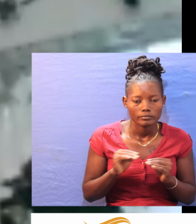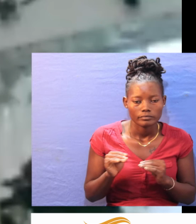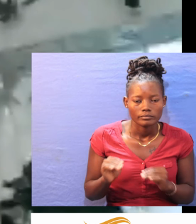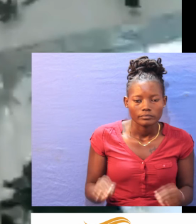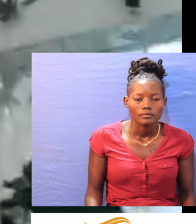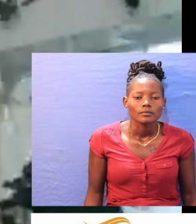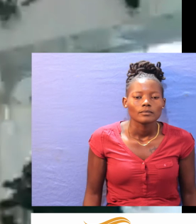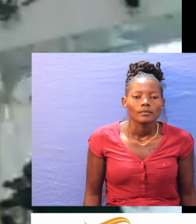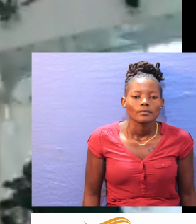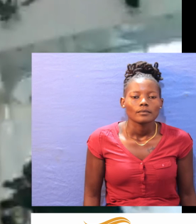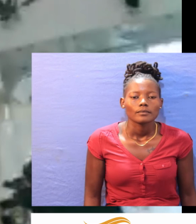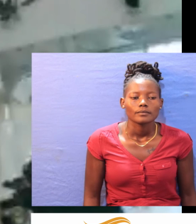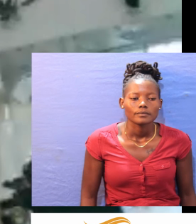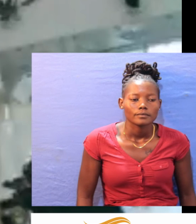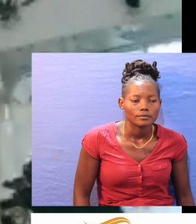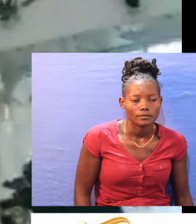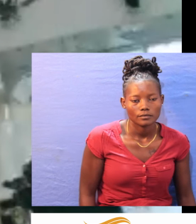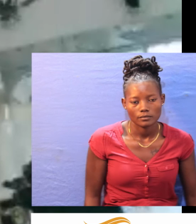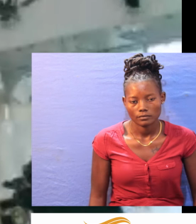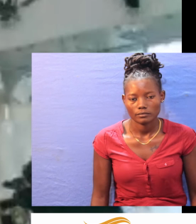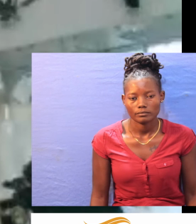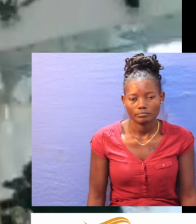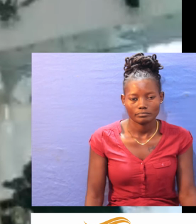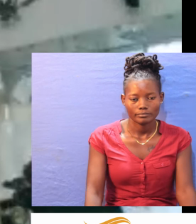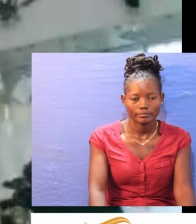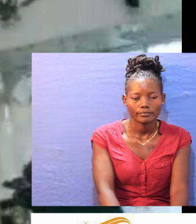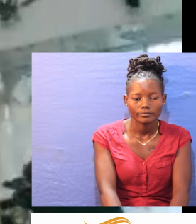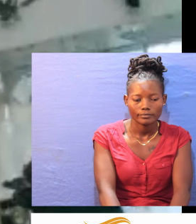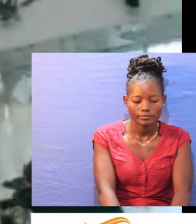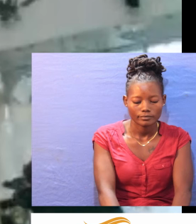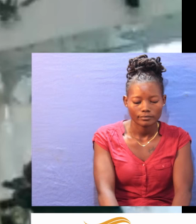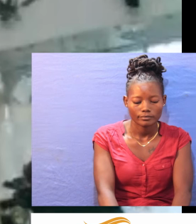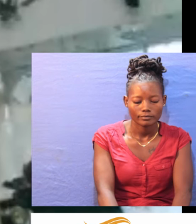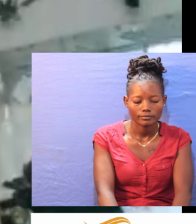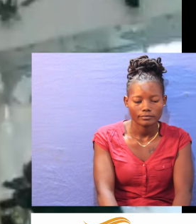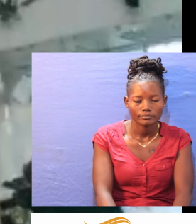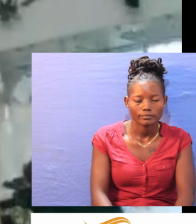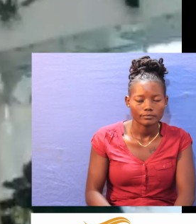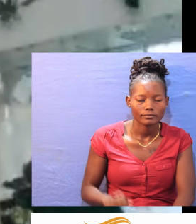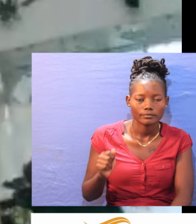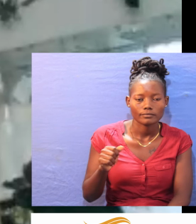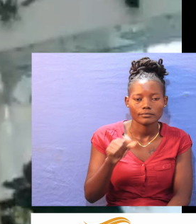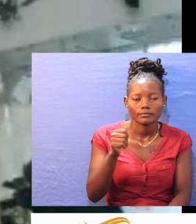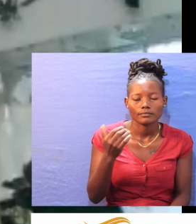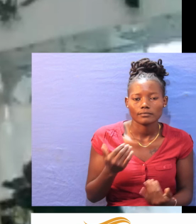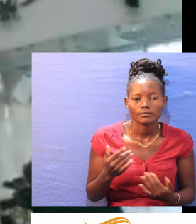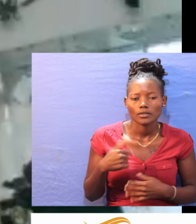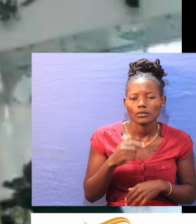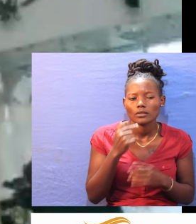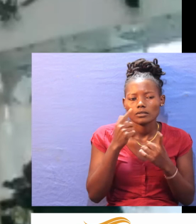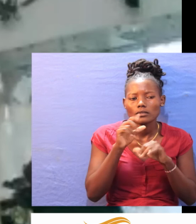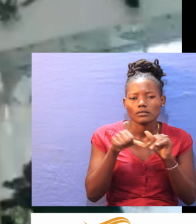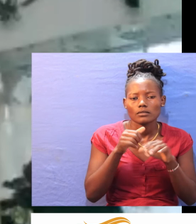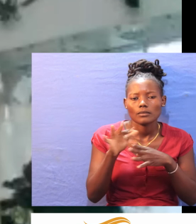Yeah. Yes. Another thing we talked about, training goals,